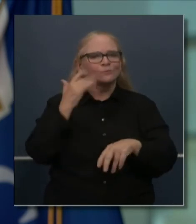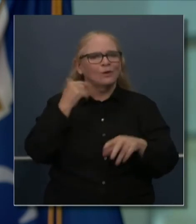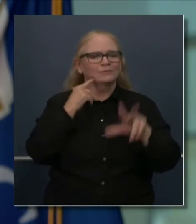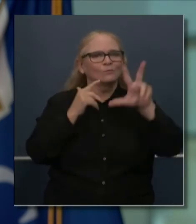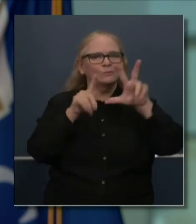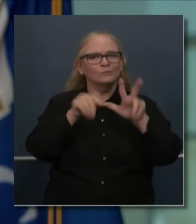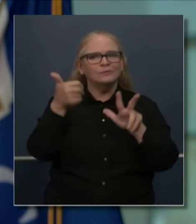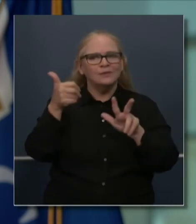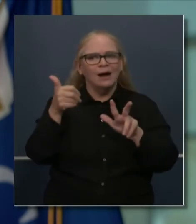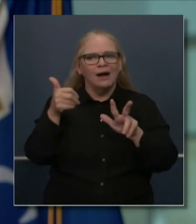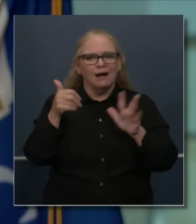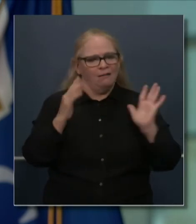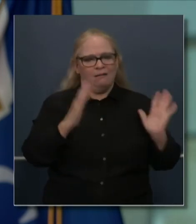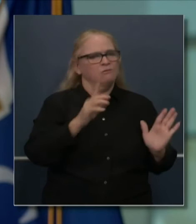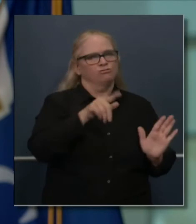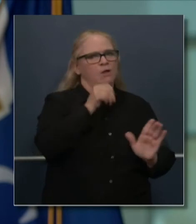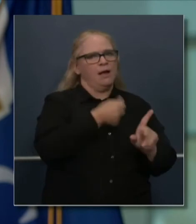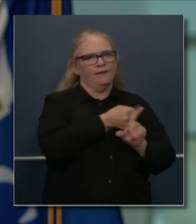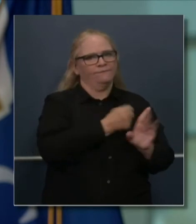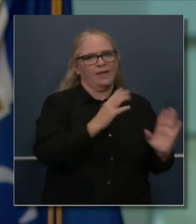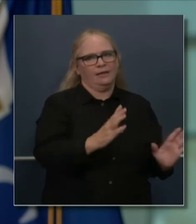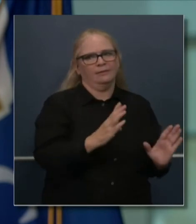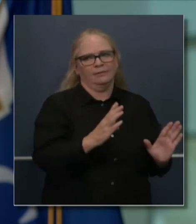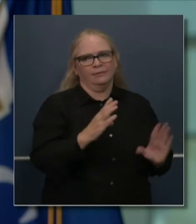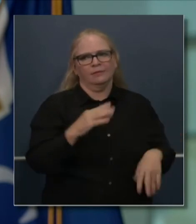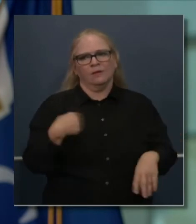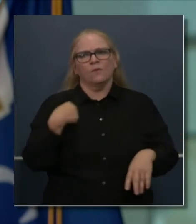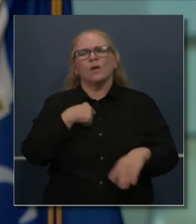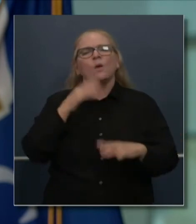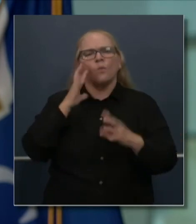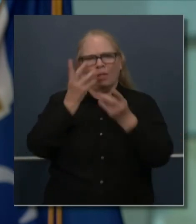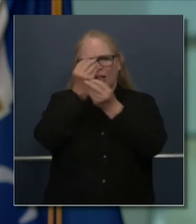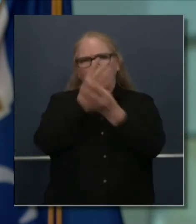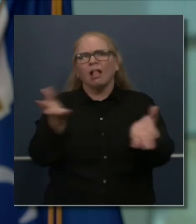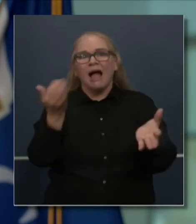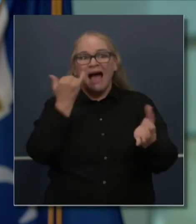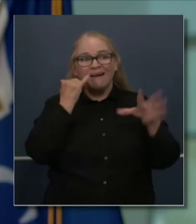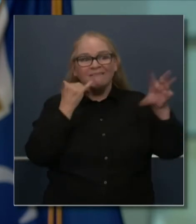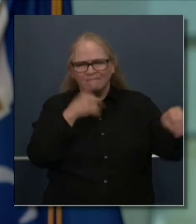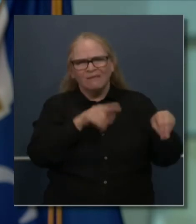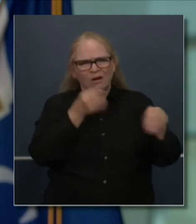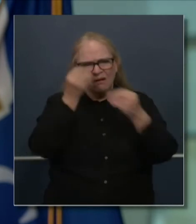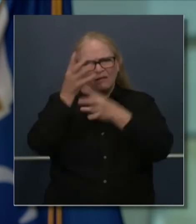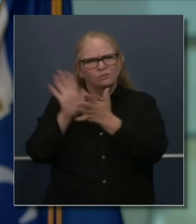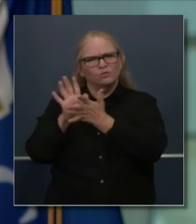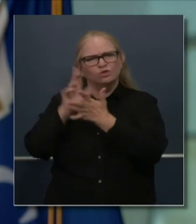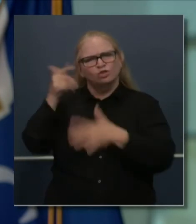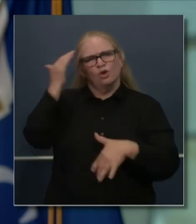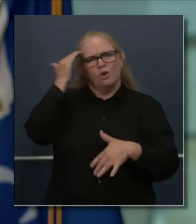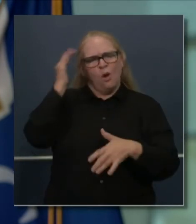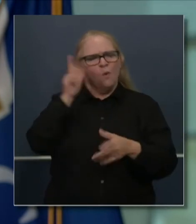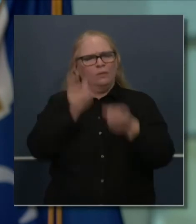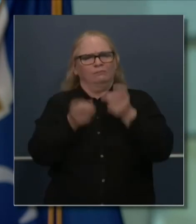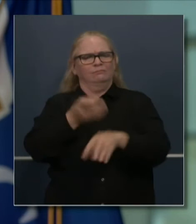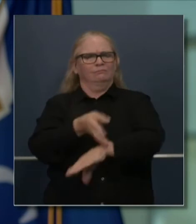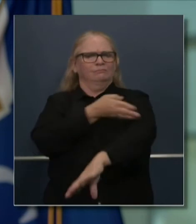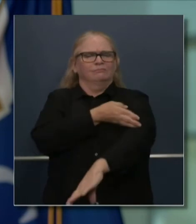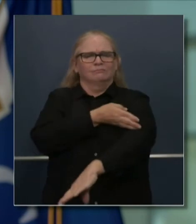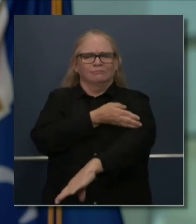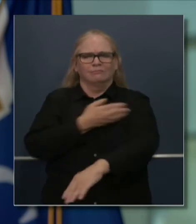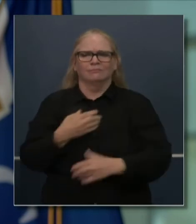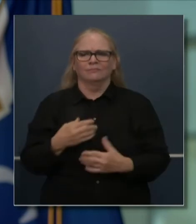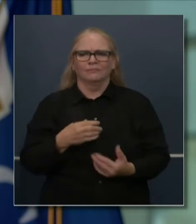circumstances, absolutely we'll be open to making adjustments and being very mindful of the